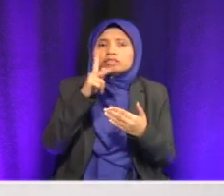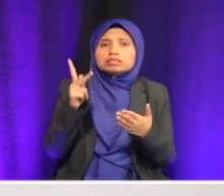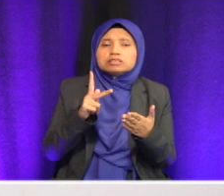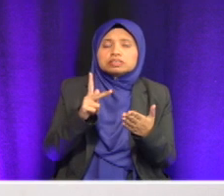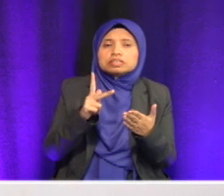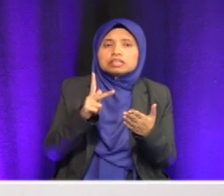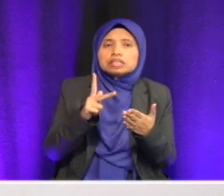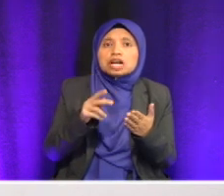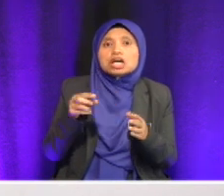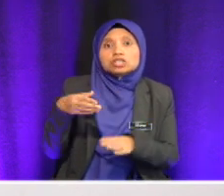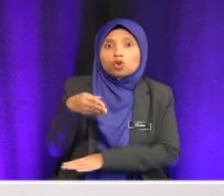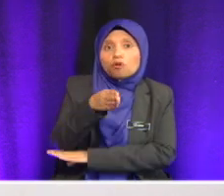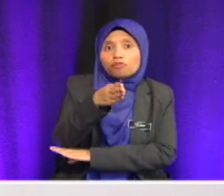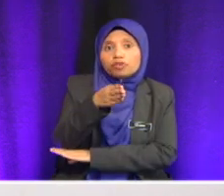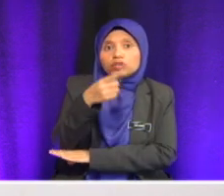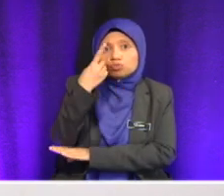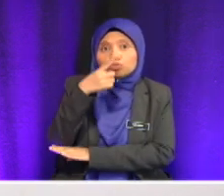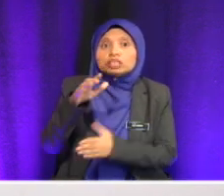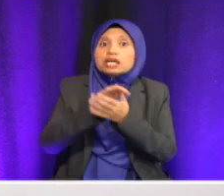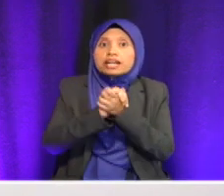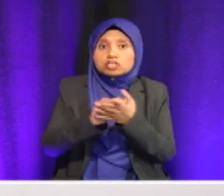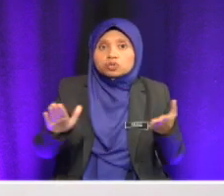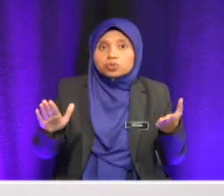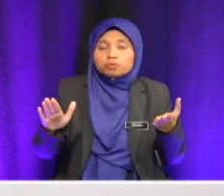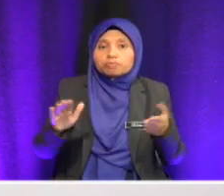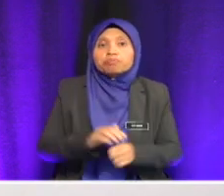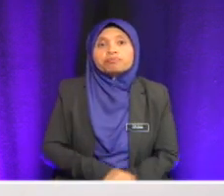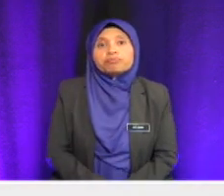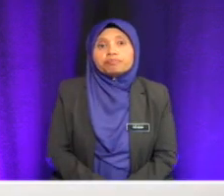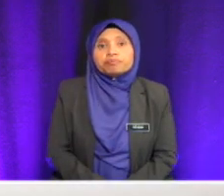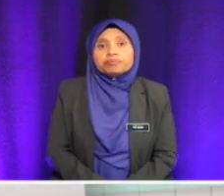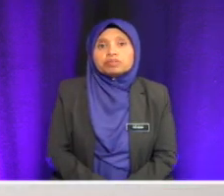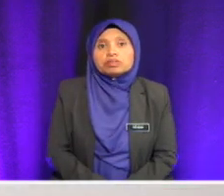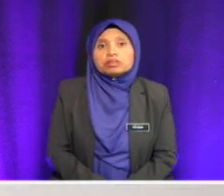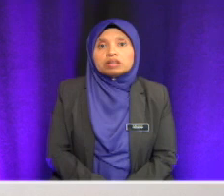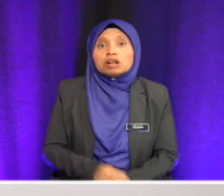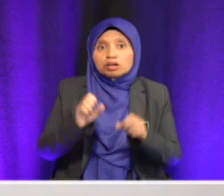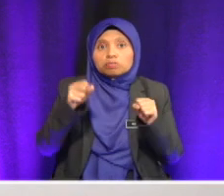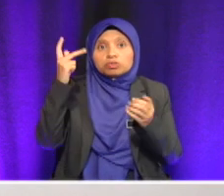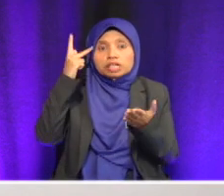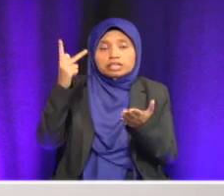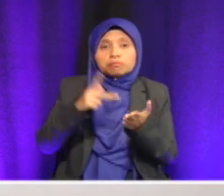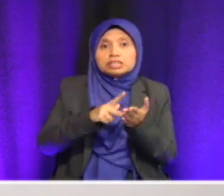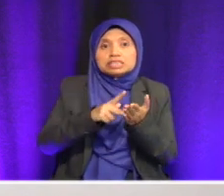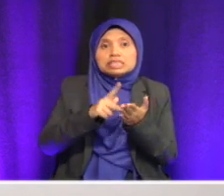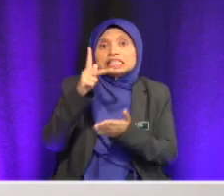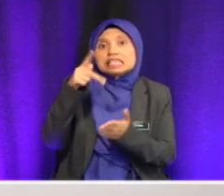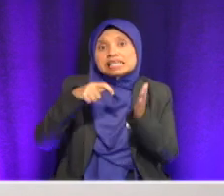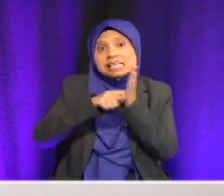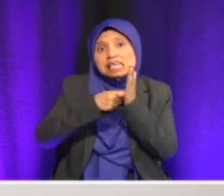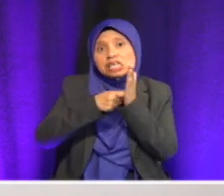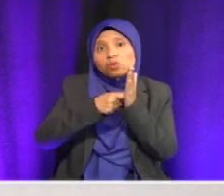Rescue? Dolphin to the rescue. Let me check. Okay. So can you please identify the similar keywords to the one in the